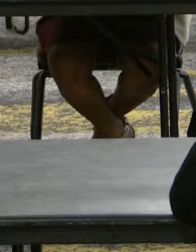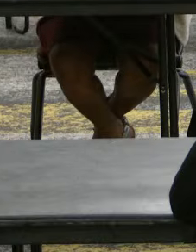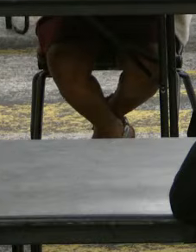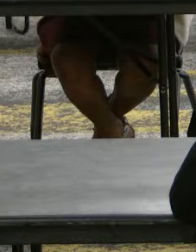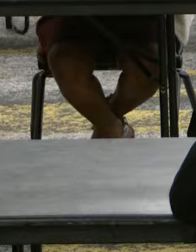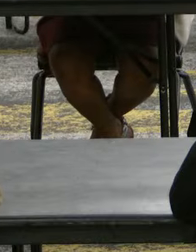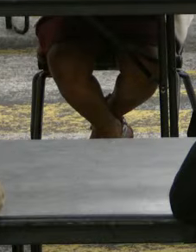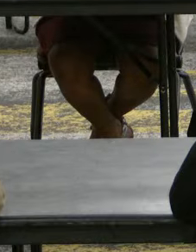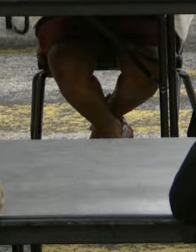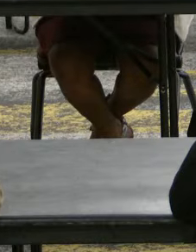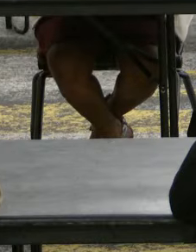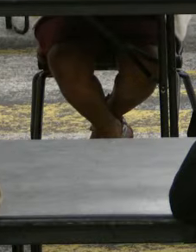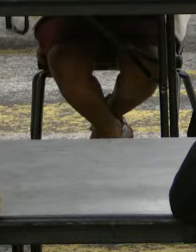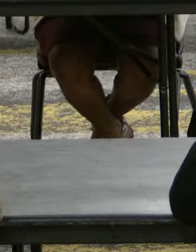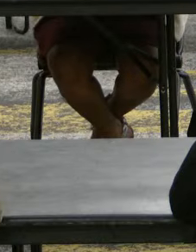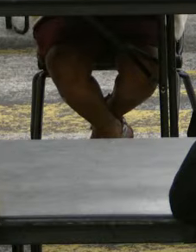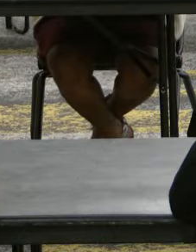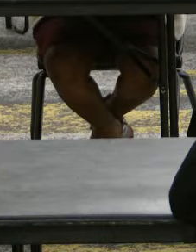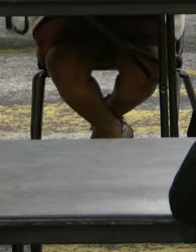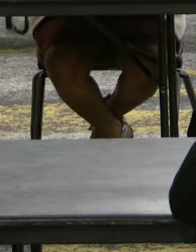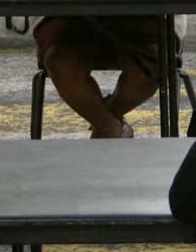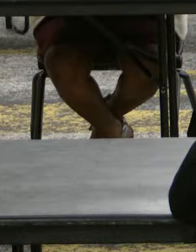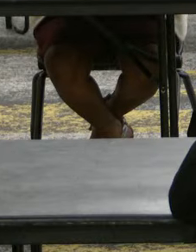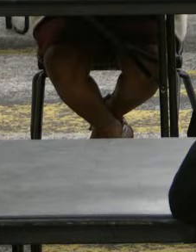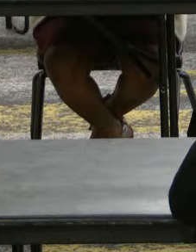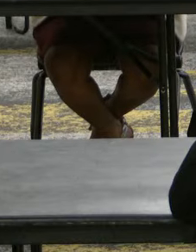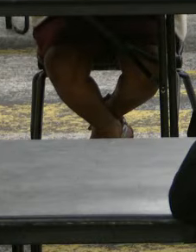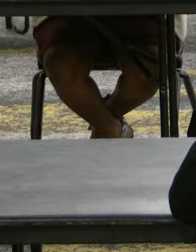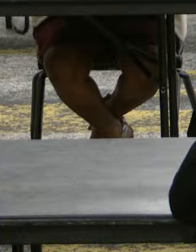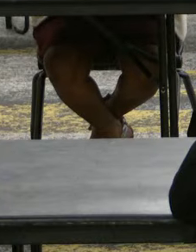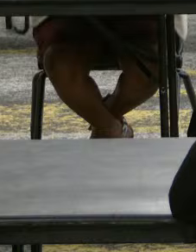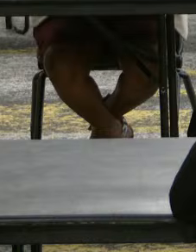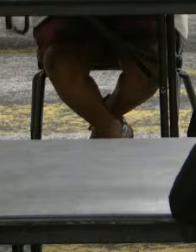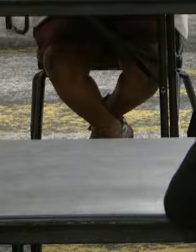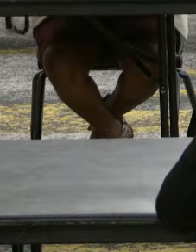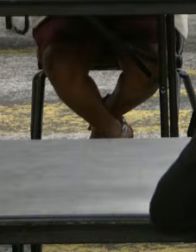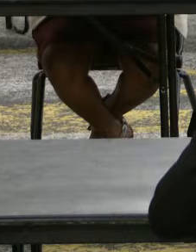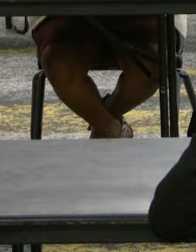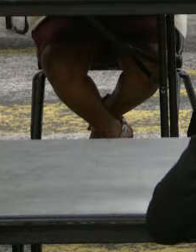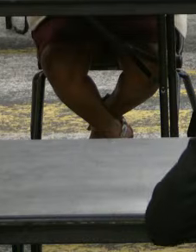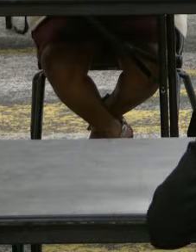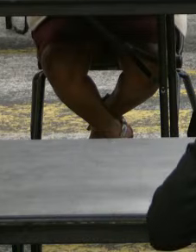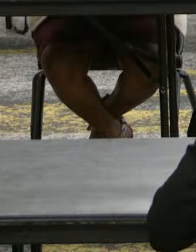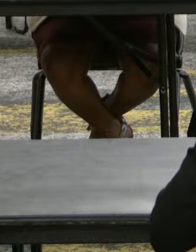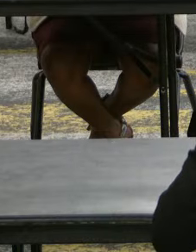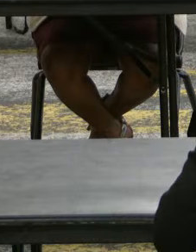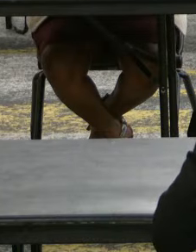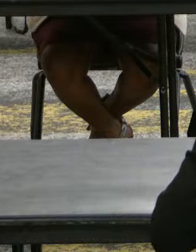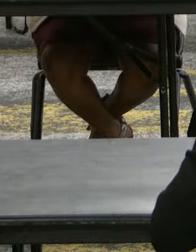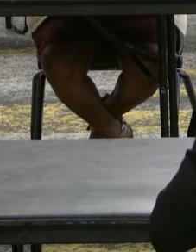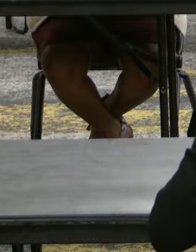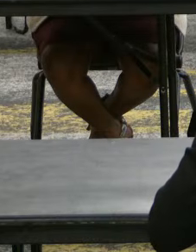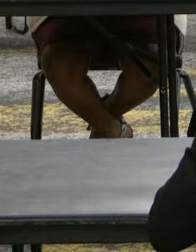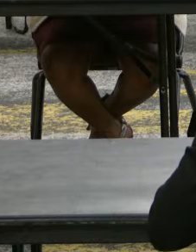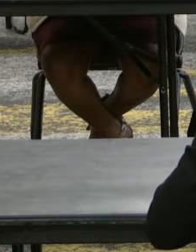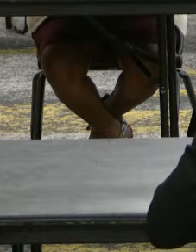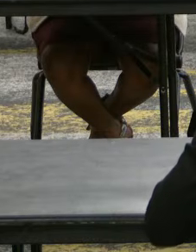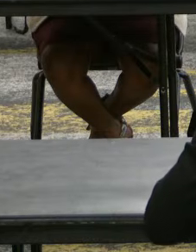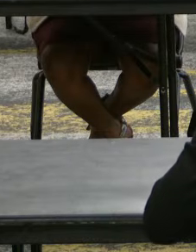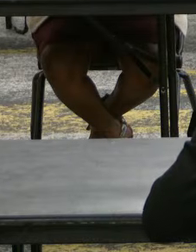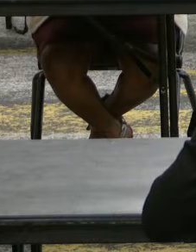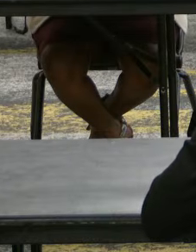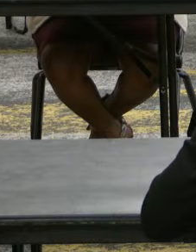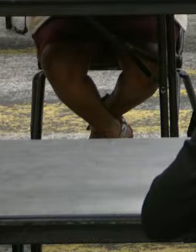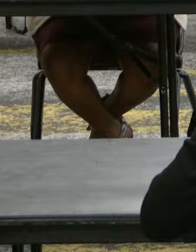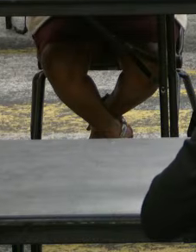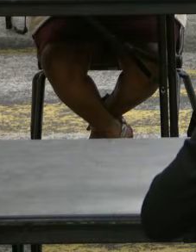you agree with, and a lot of times people say stuff that you don't agree with or that you believe is factually incorrect, or, you know, and